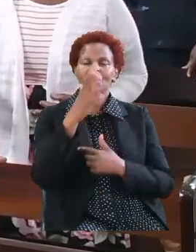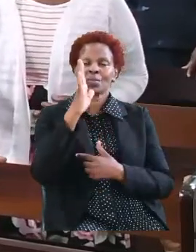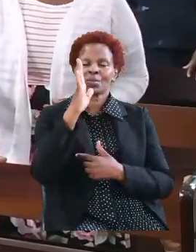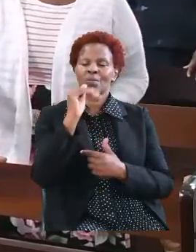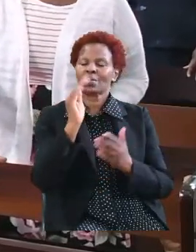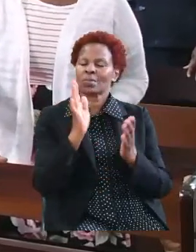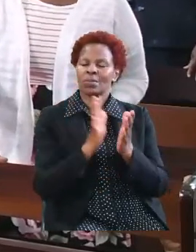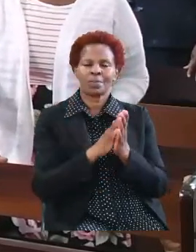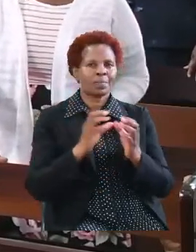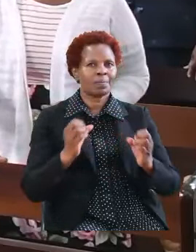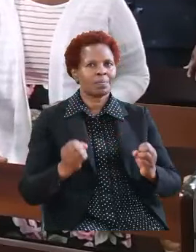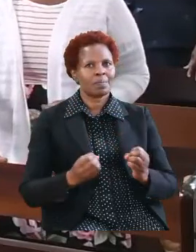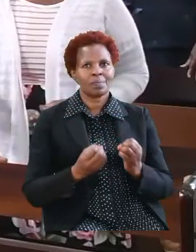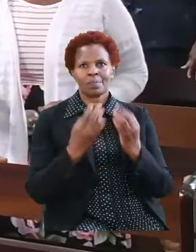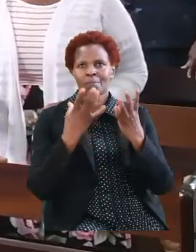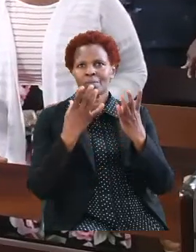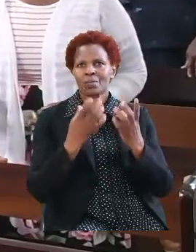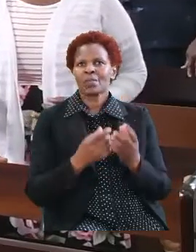hallelujah,